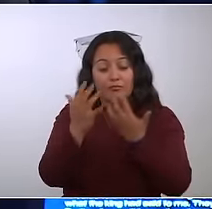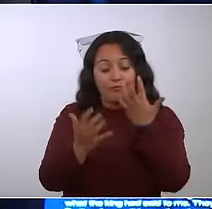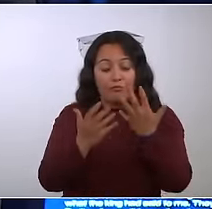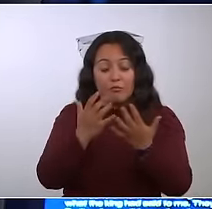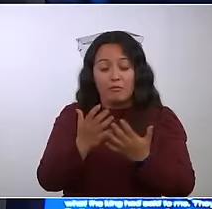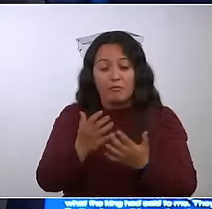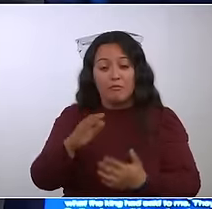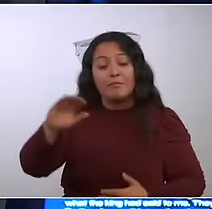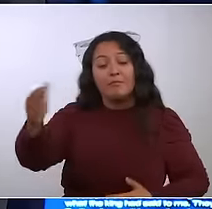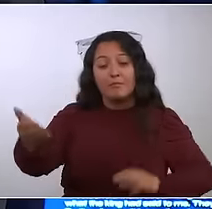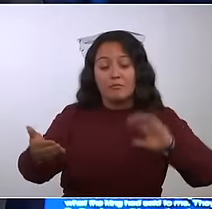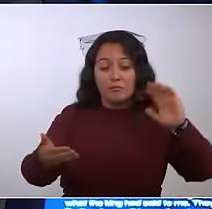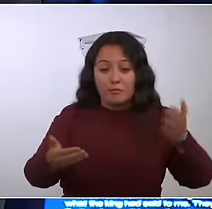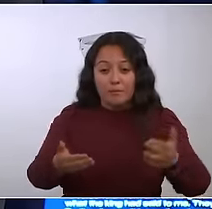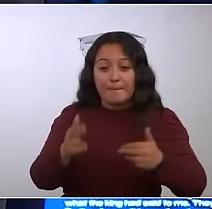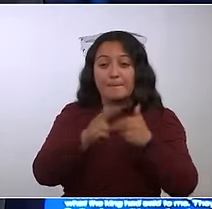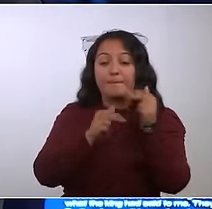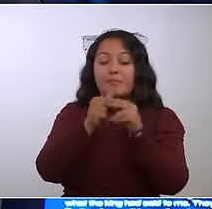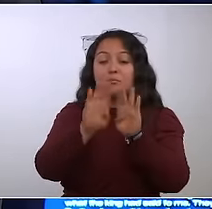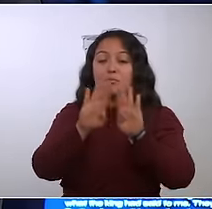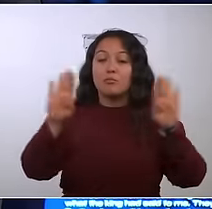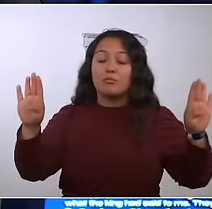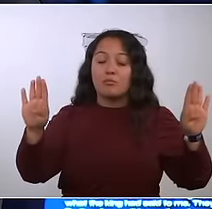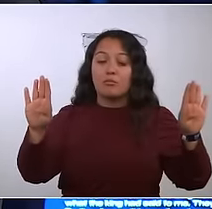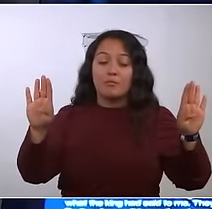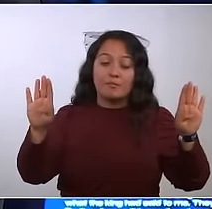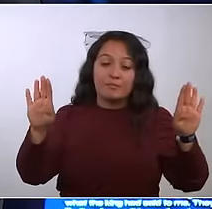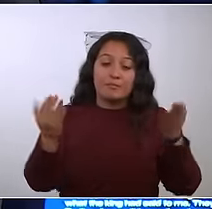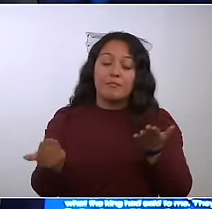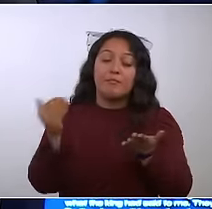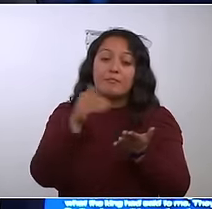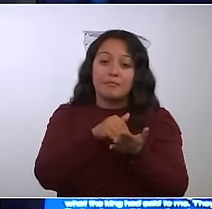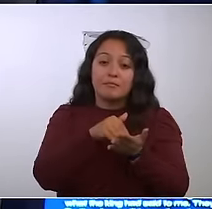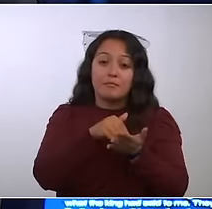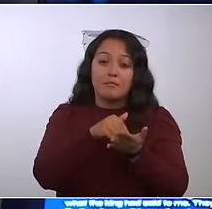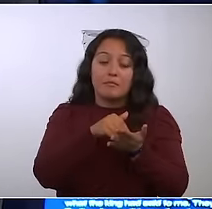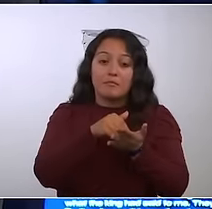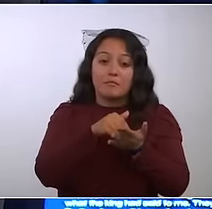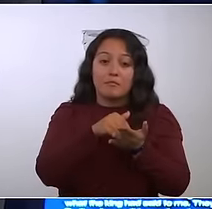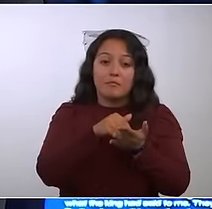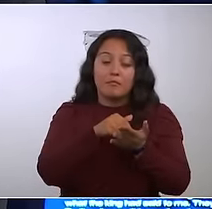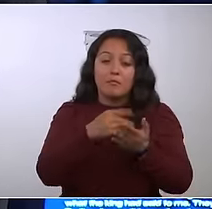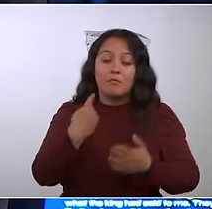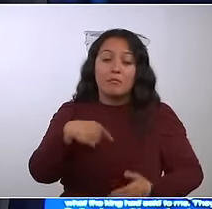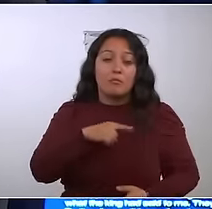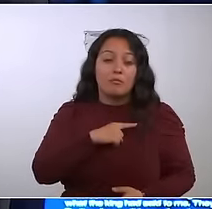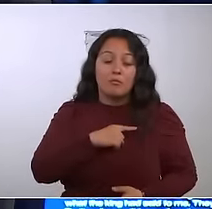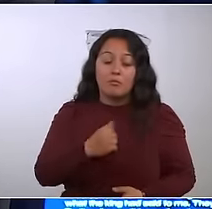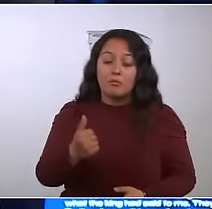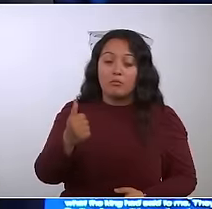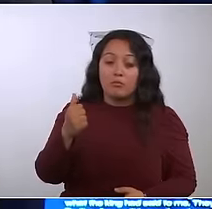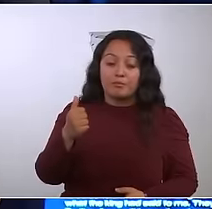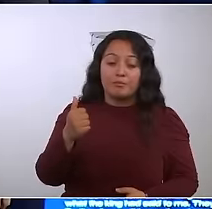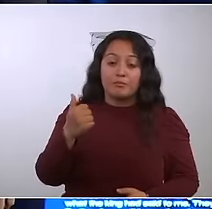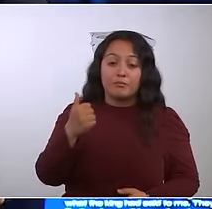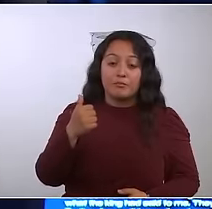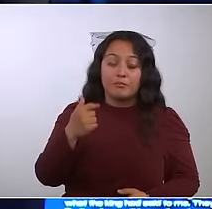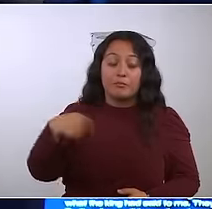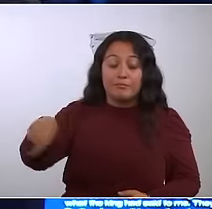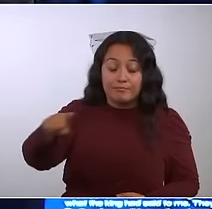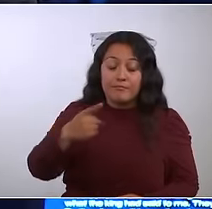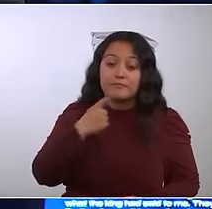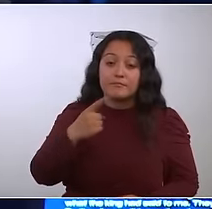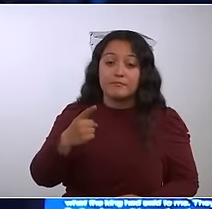el fuego. Come. Let us build the wall of Jerusalem, y edifiquemos el muro and we de will Jerusalem, no longer be in disgrace. Y no estemos más en oprobio. And they